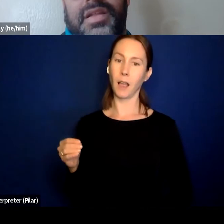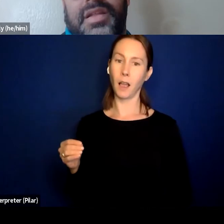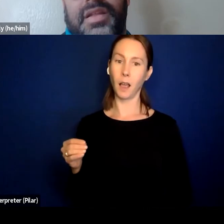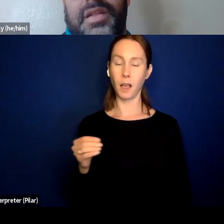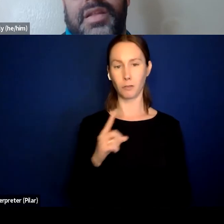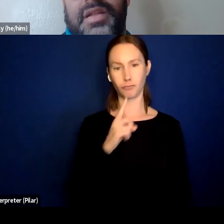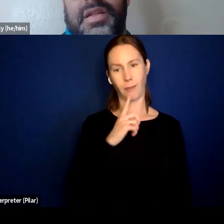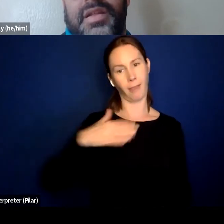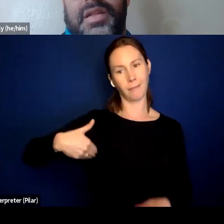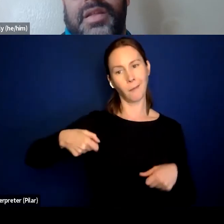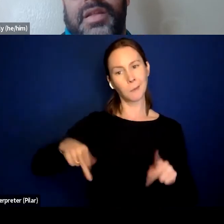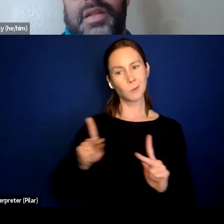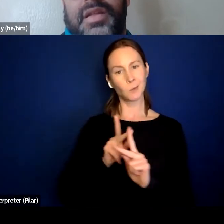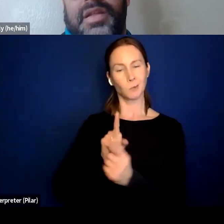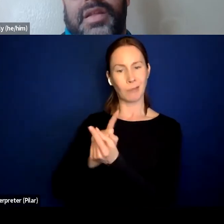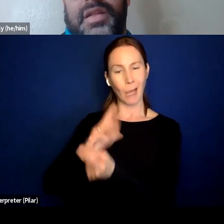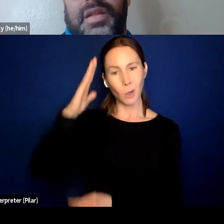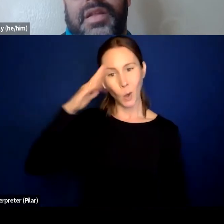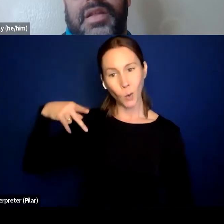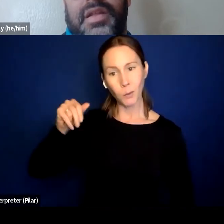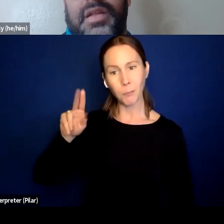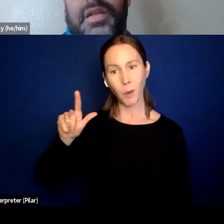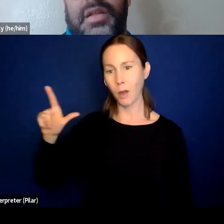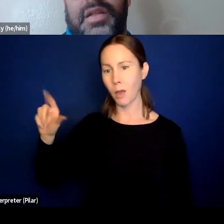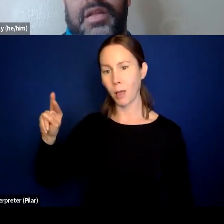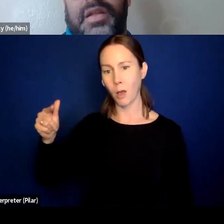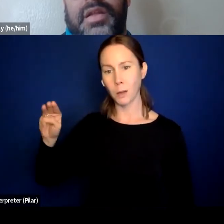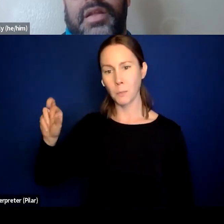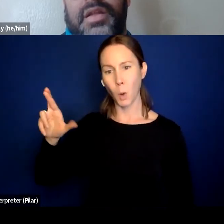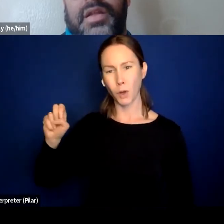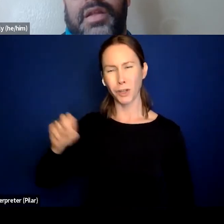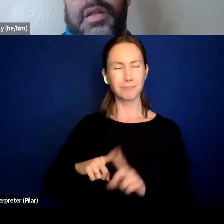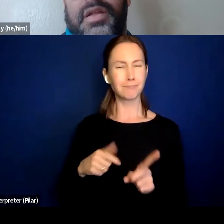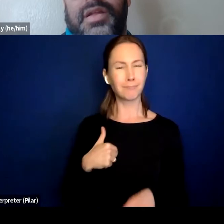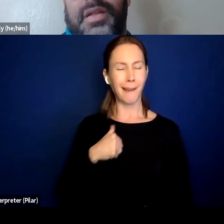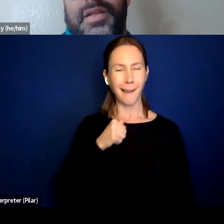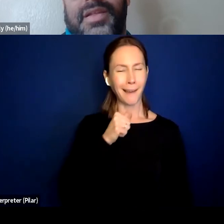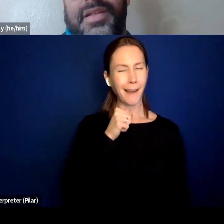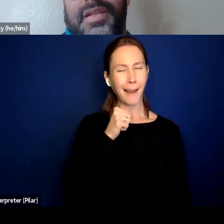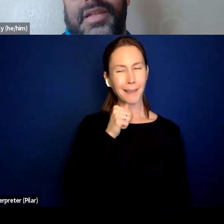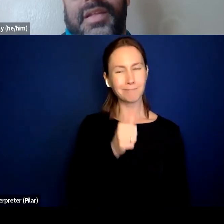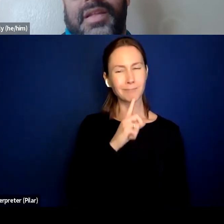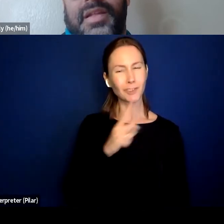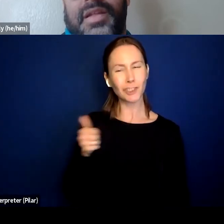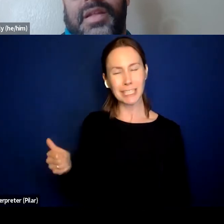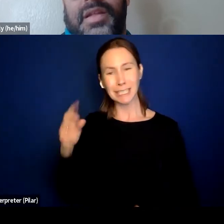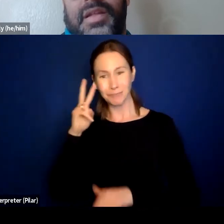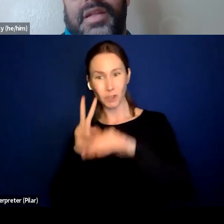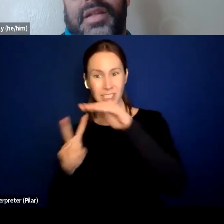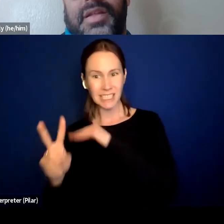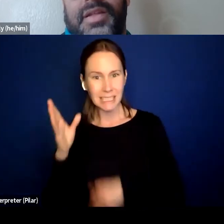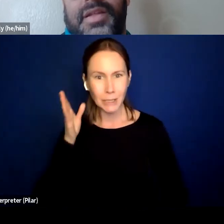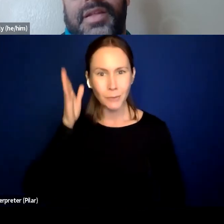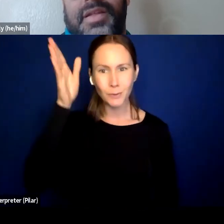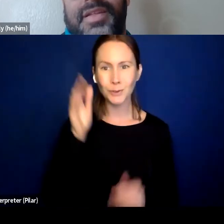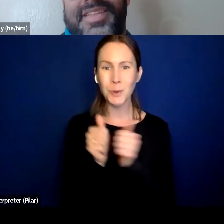get a chance to know him, I'm not sure that Paul Longmore ever foresaw or like predicted a future where the